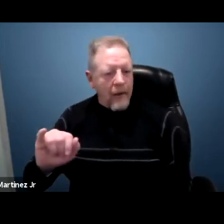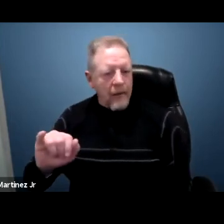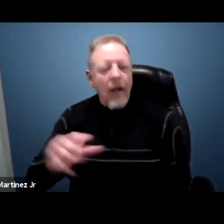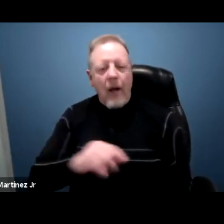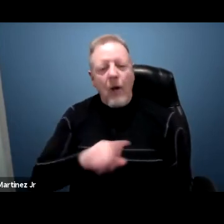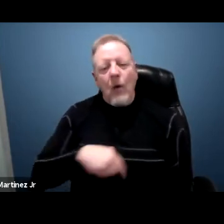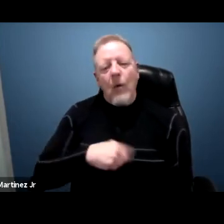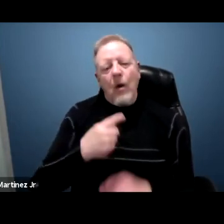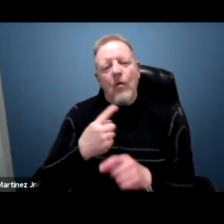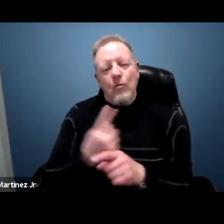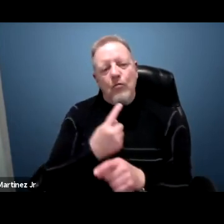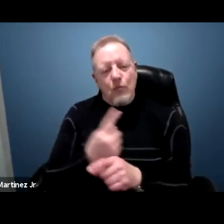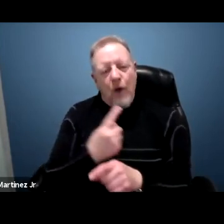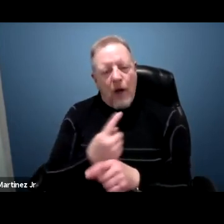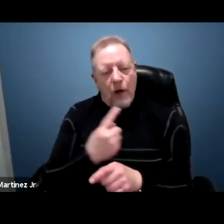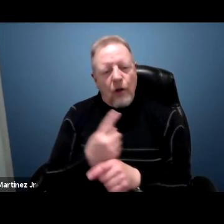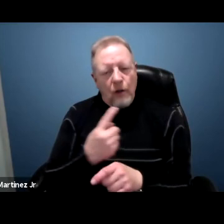our regular